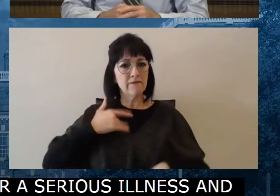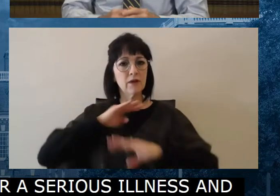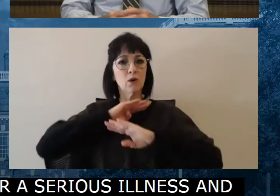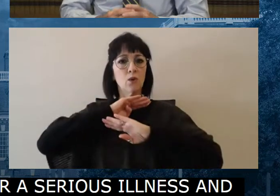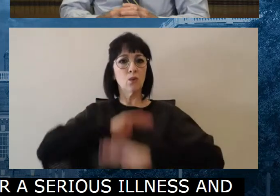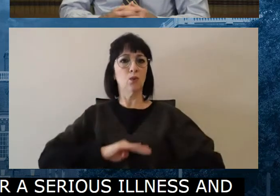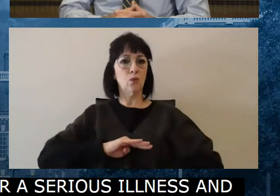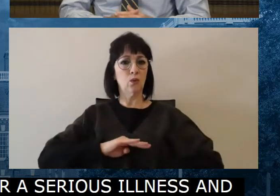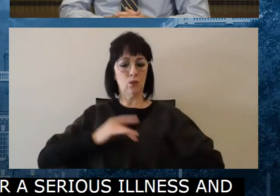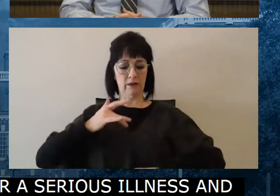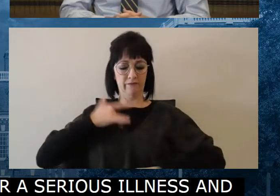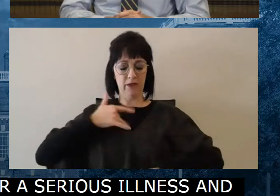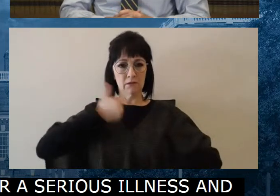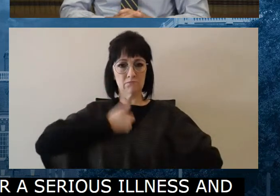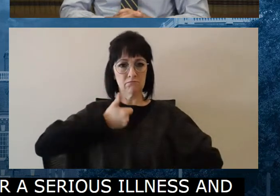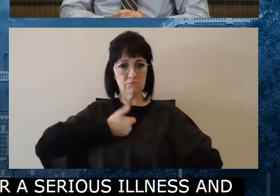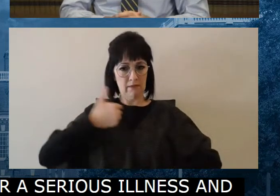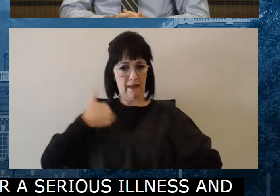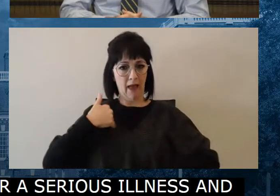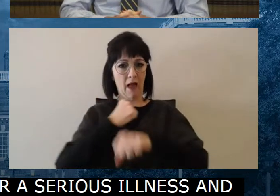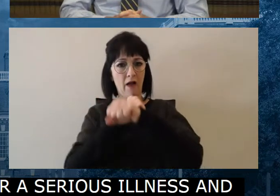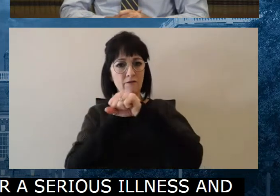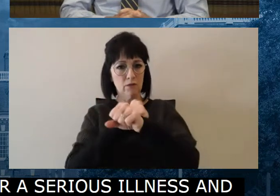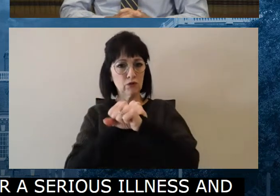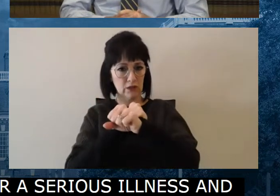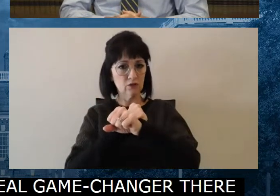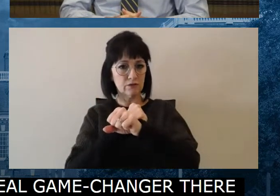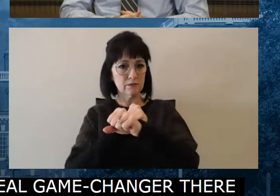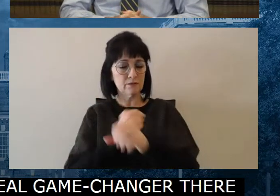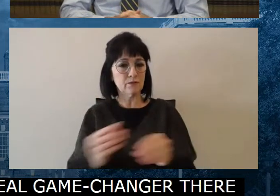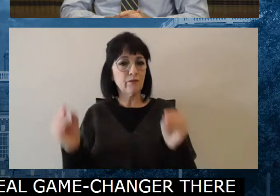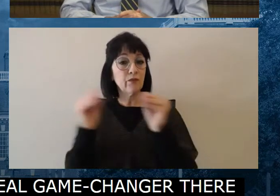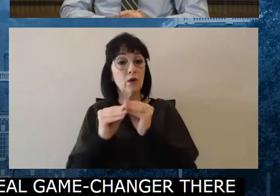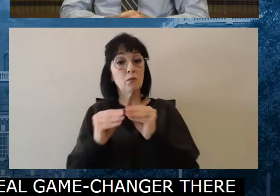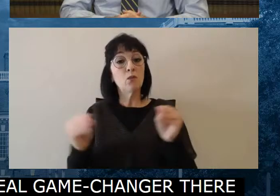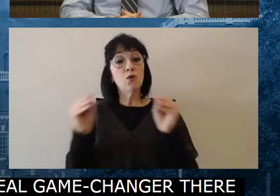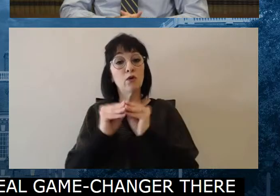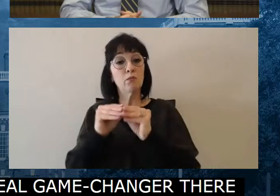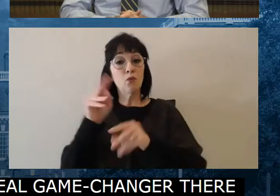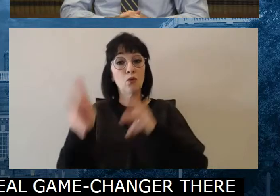to get more vaccines, more people vaccinated, because it's just one